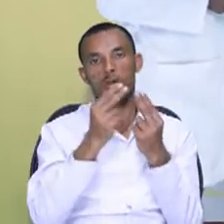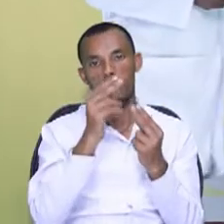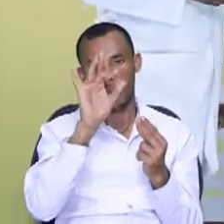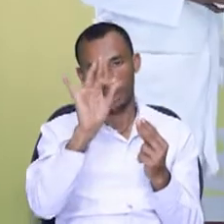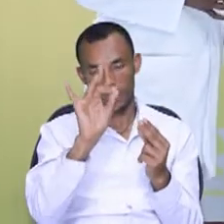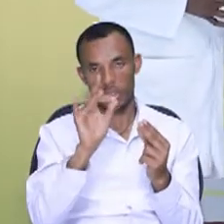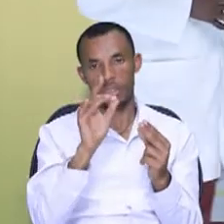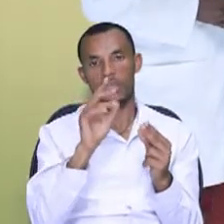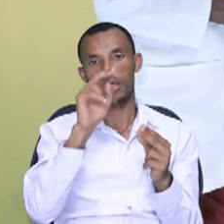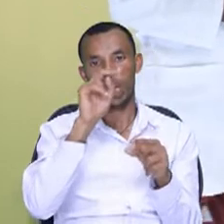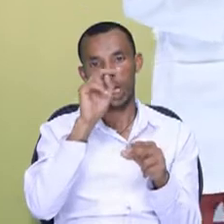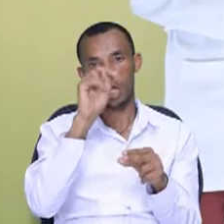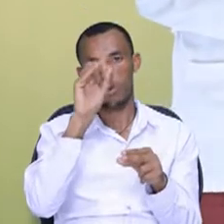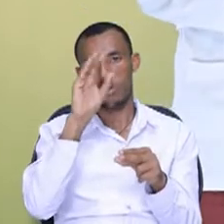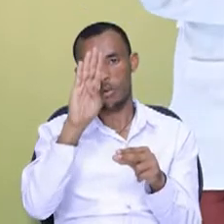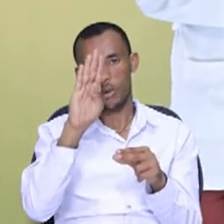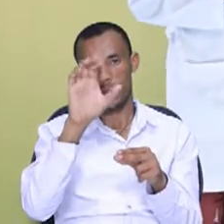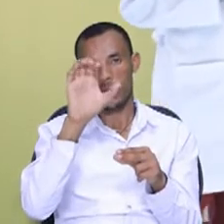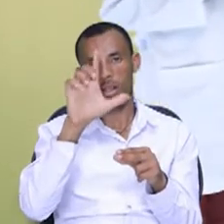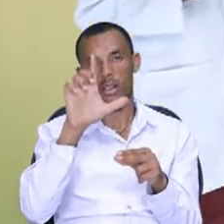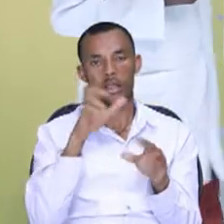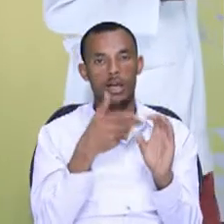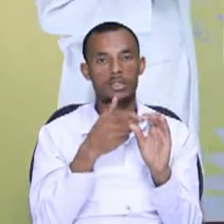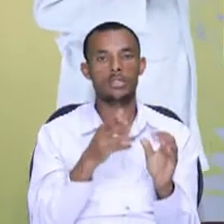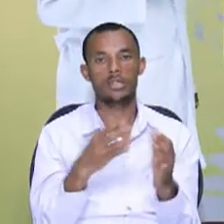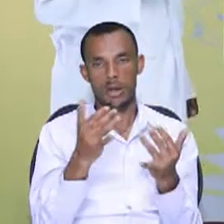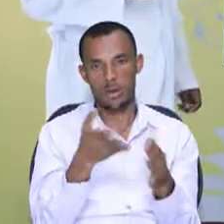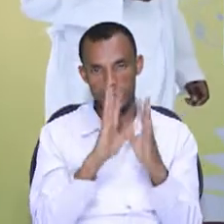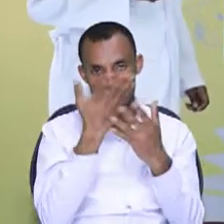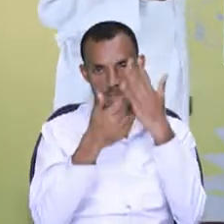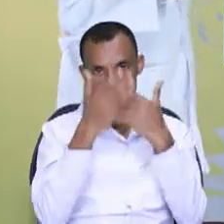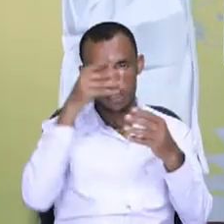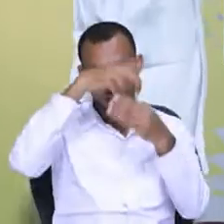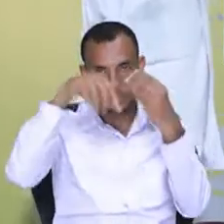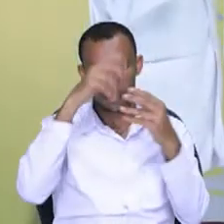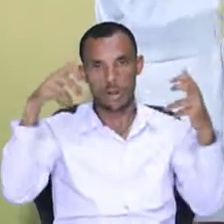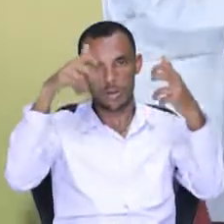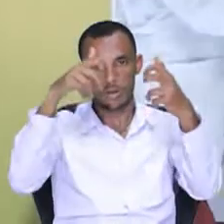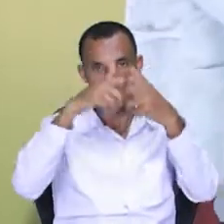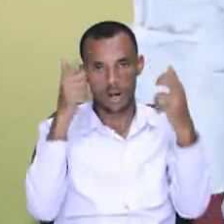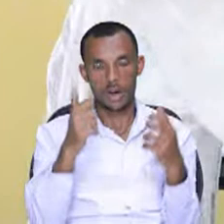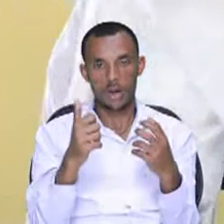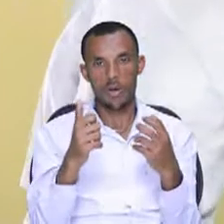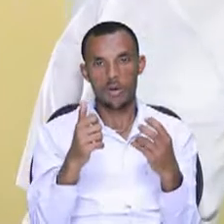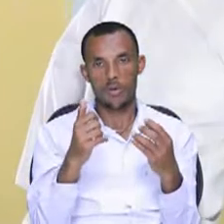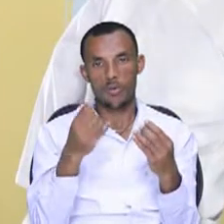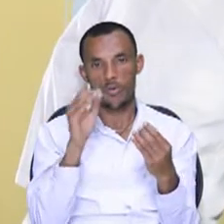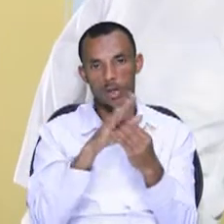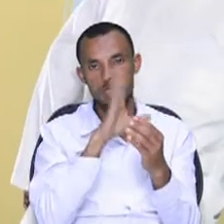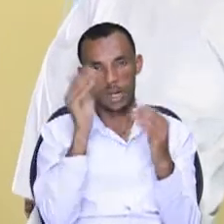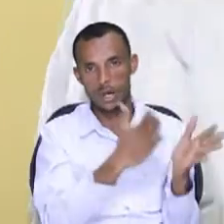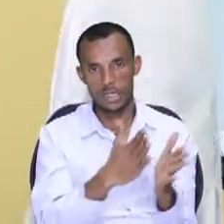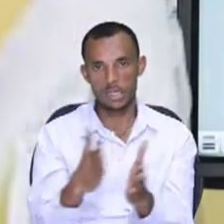Now let us discuss about electronic configuration and